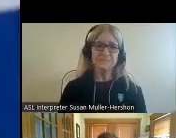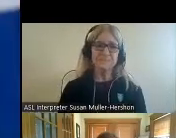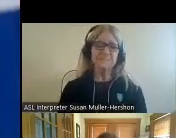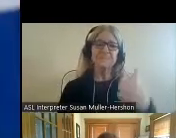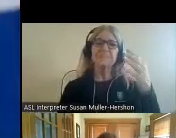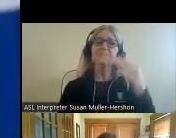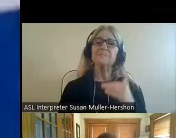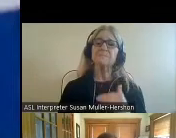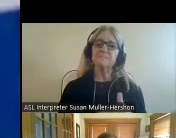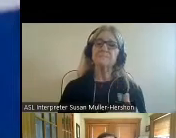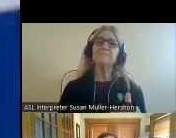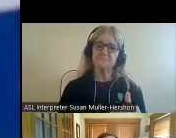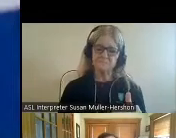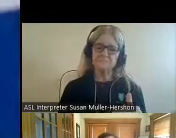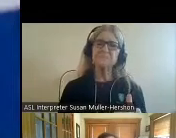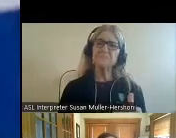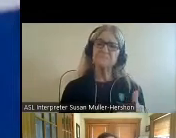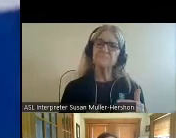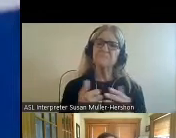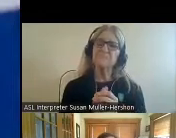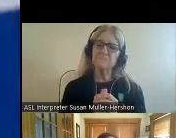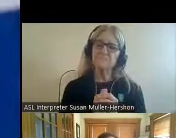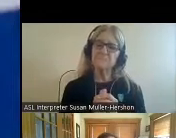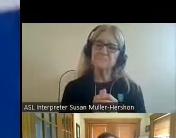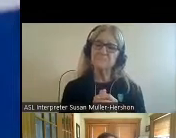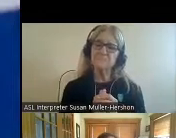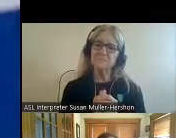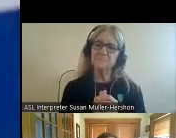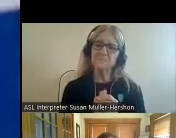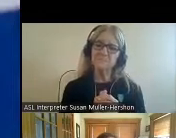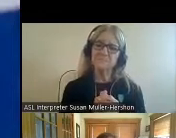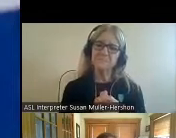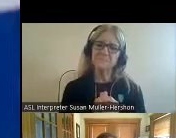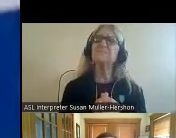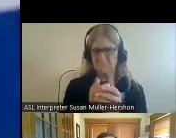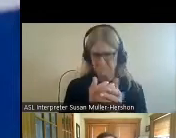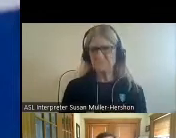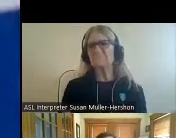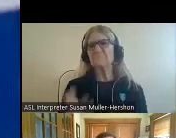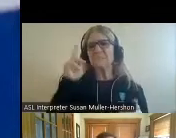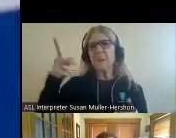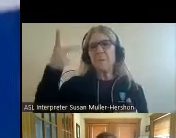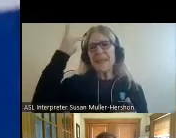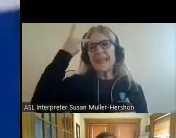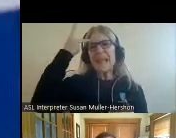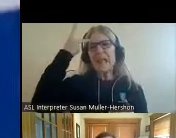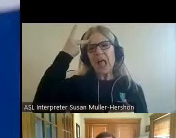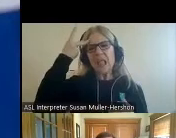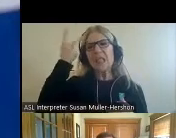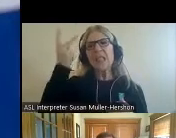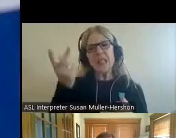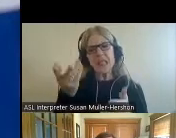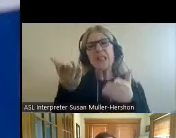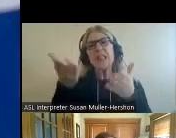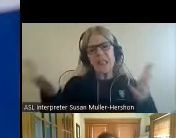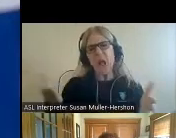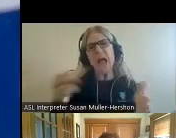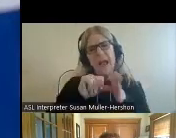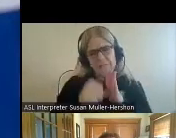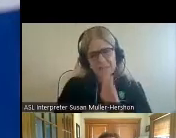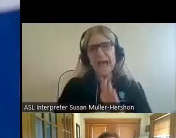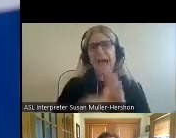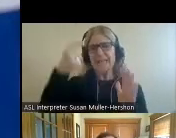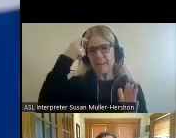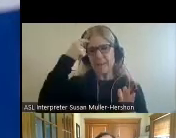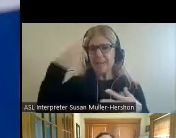There is sort of an emphasis in terms of our overall political landscape and sort of emphasizing mental health. So in the State